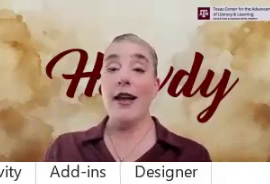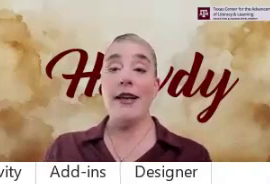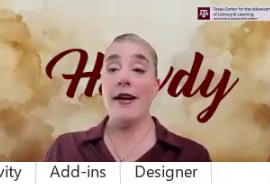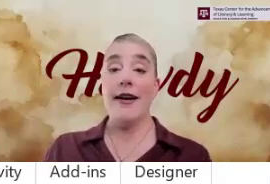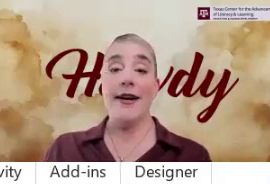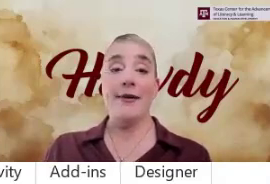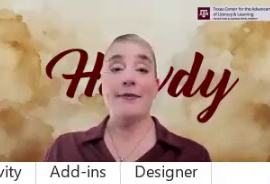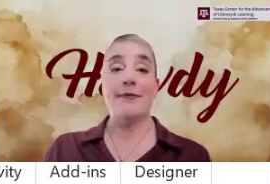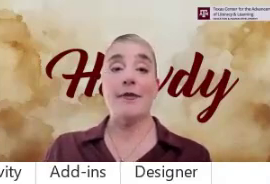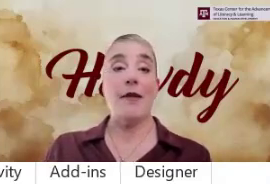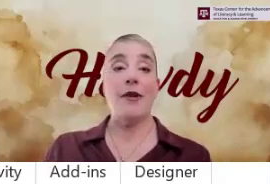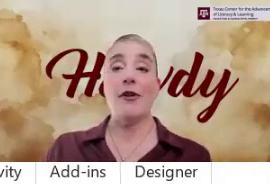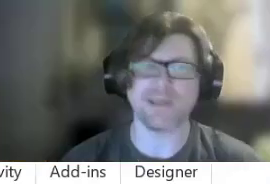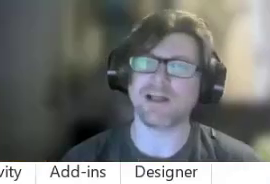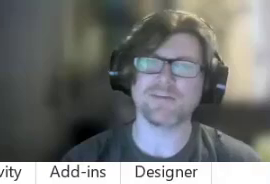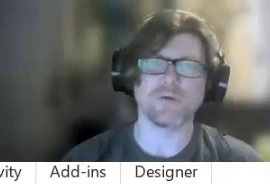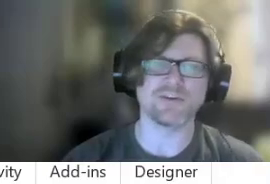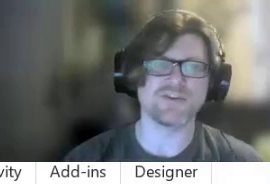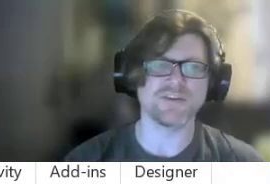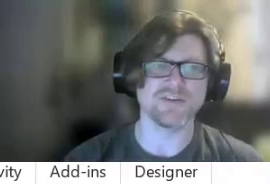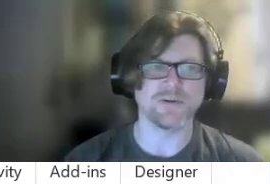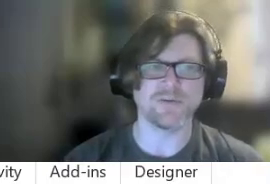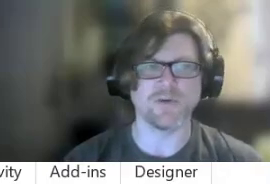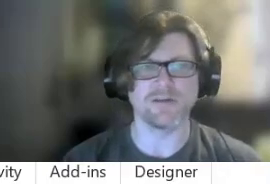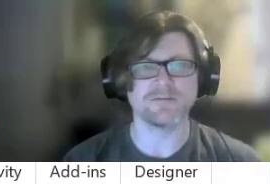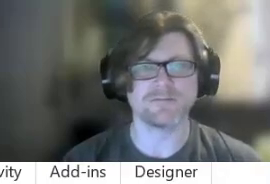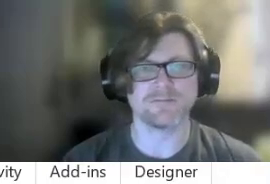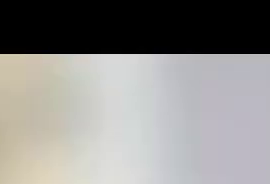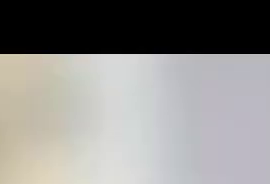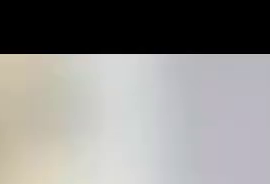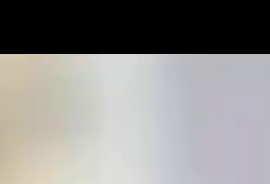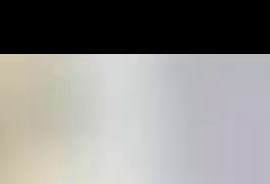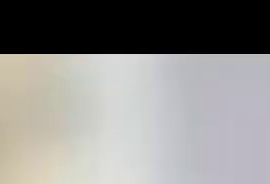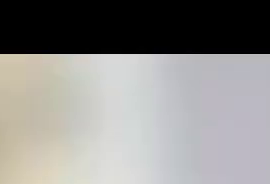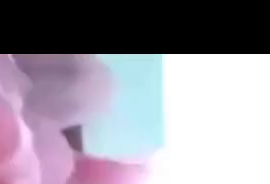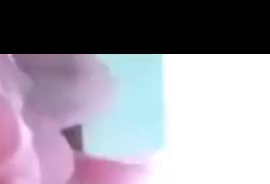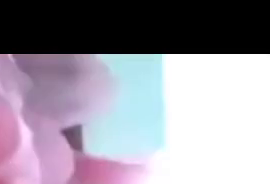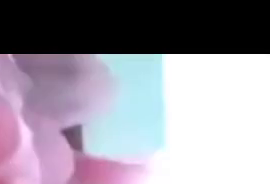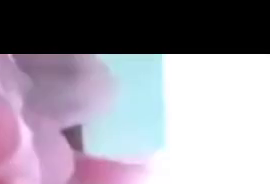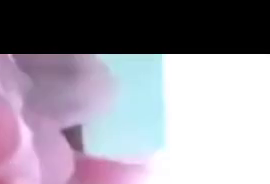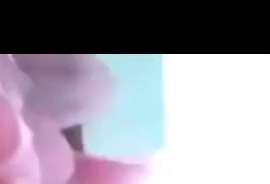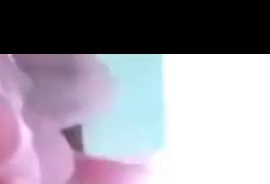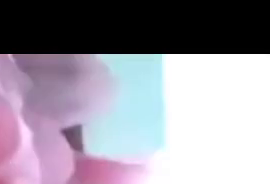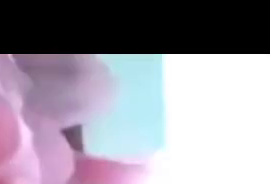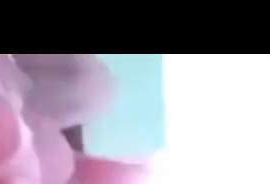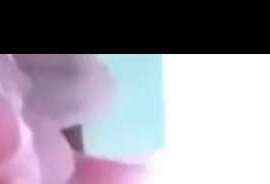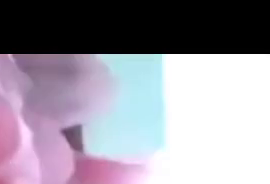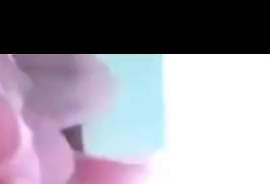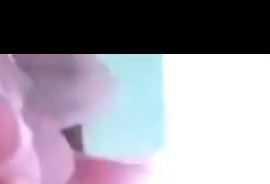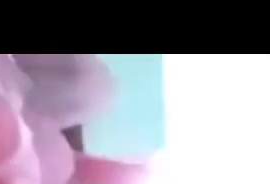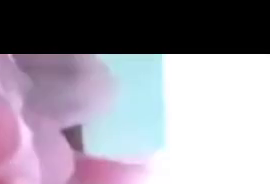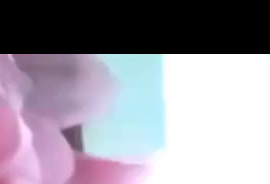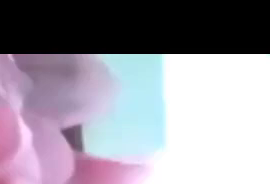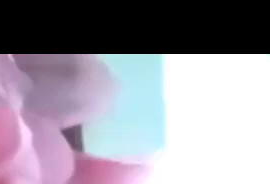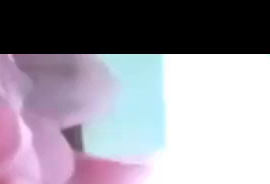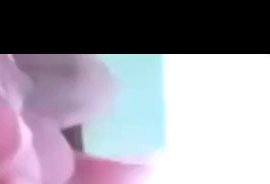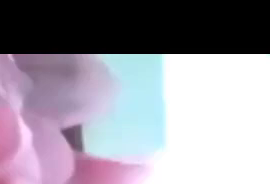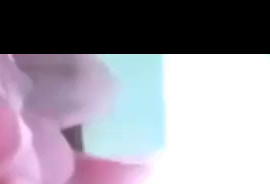over. We had lots of questions, so it's fine. Yes, I did too. I know, but